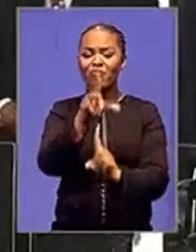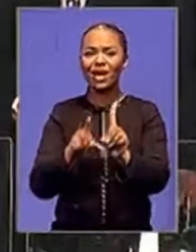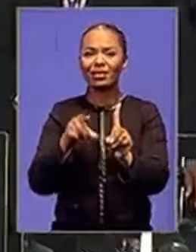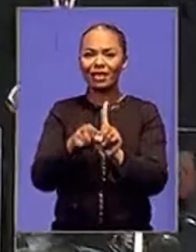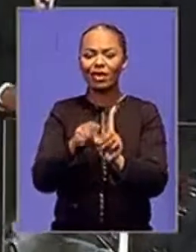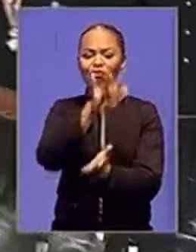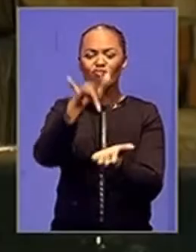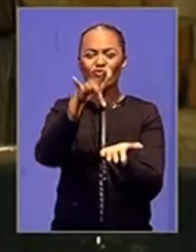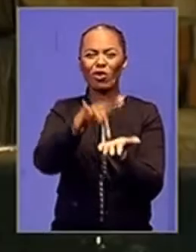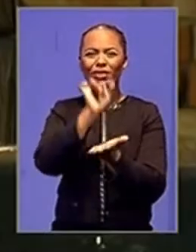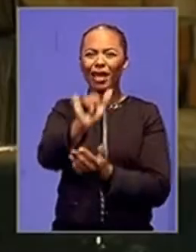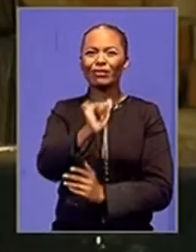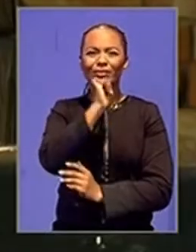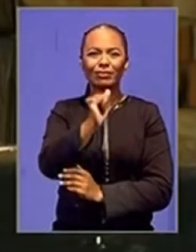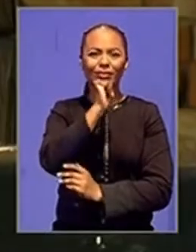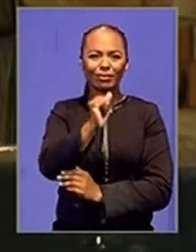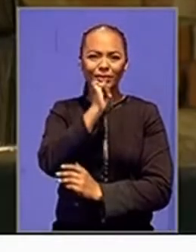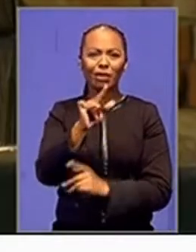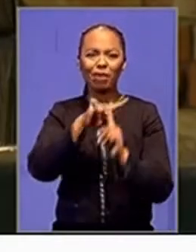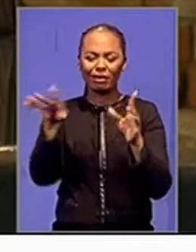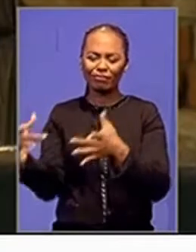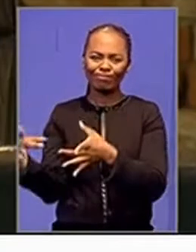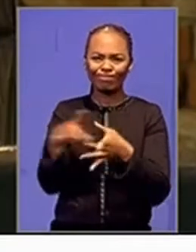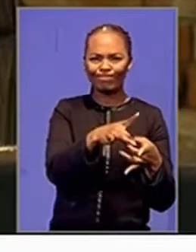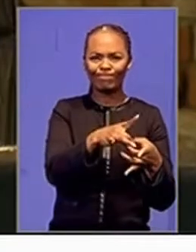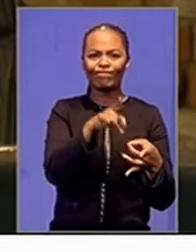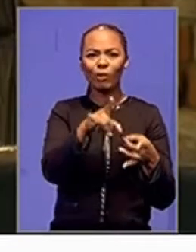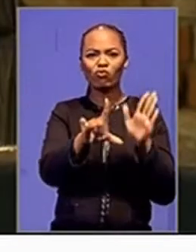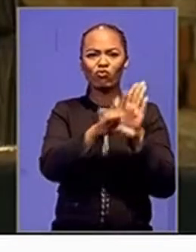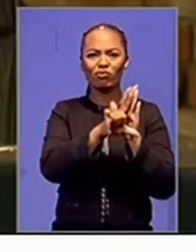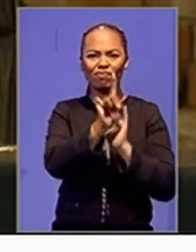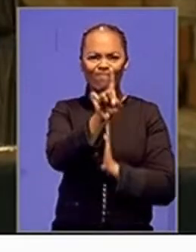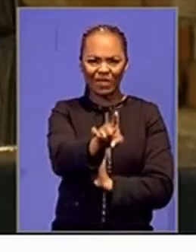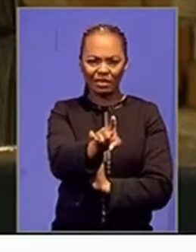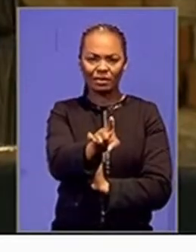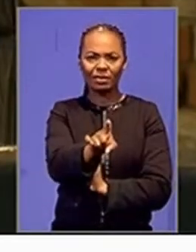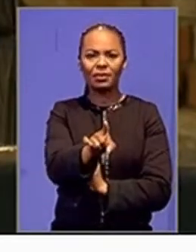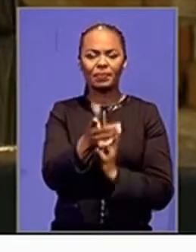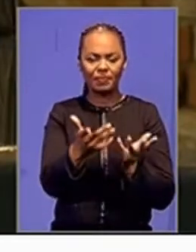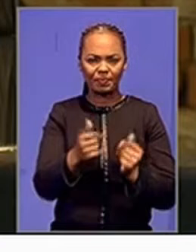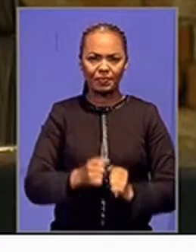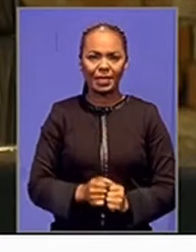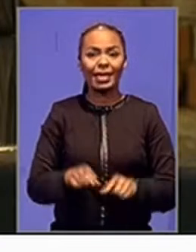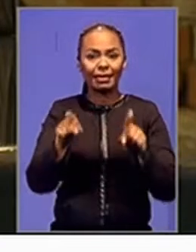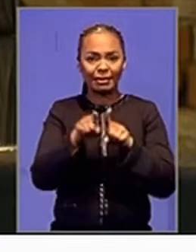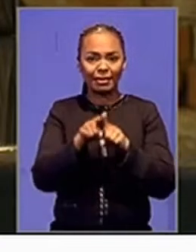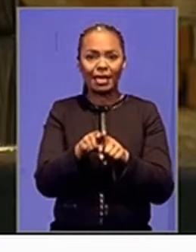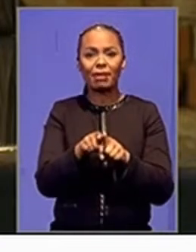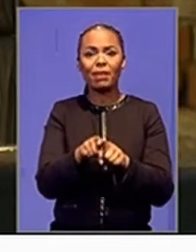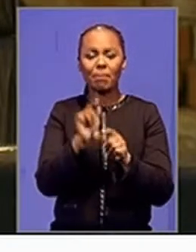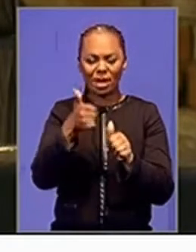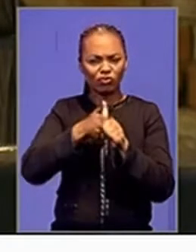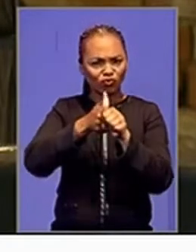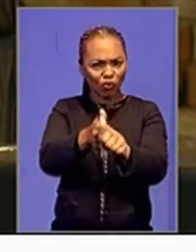rank or condition, is subject to the ordinary realm of the law and amenable to the jurisdiction